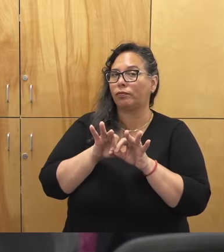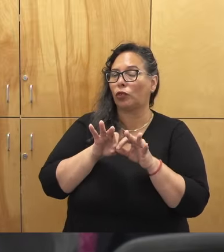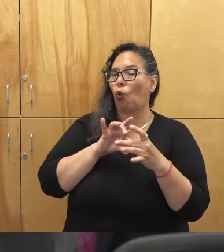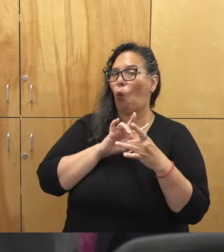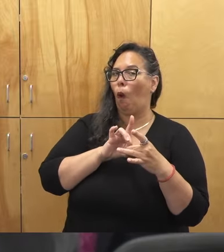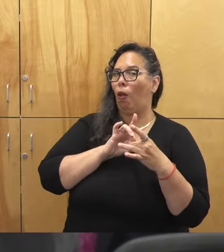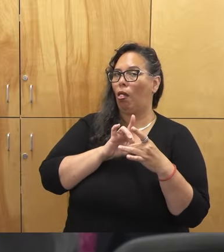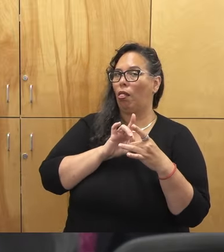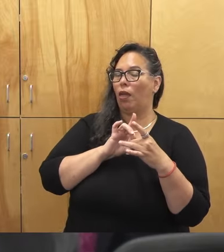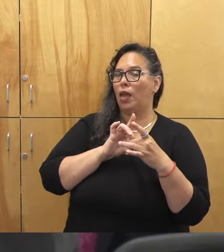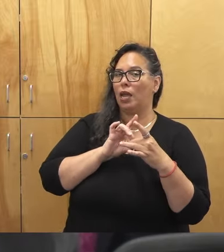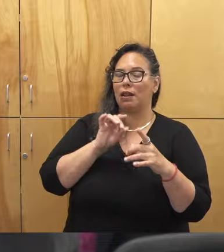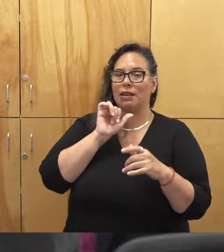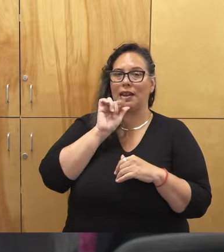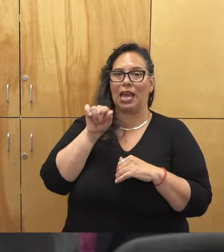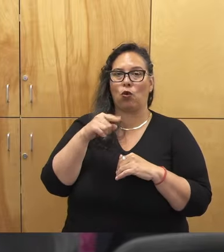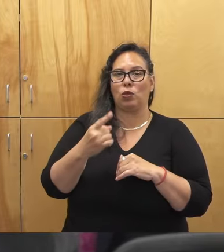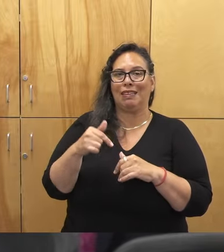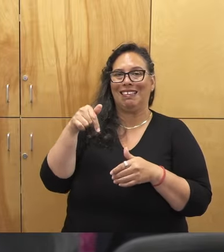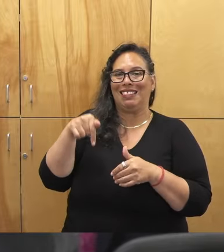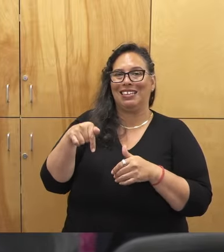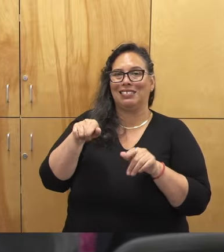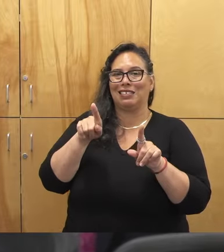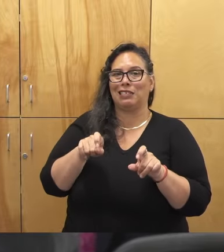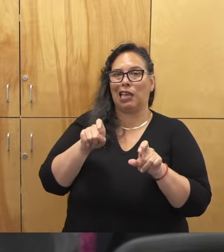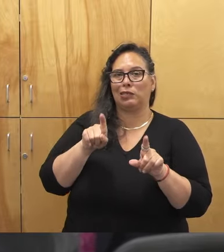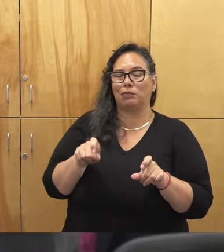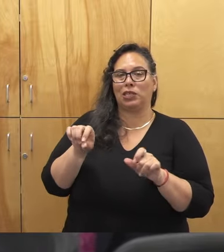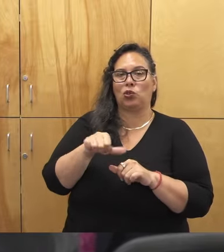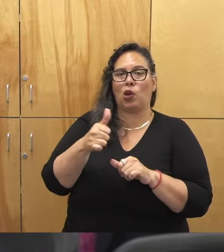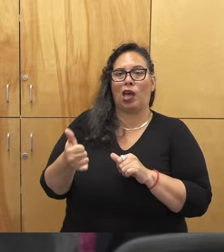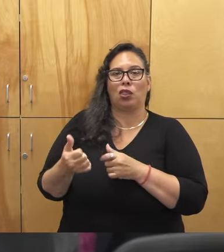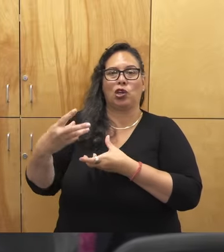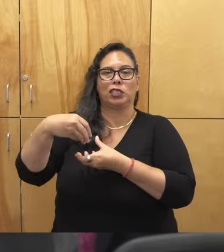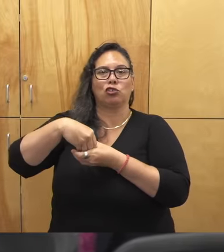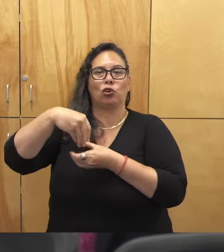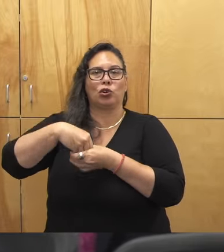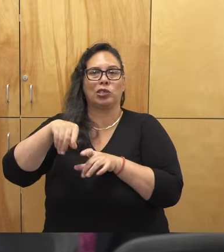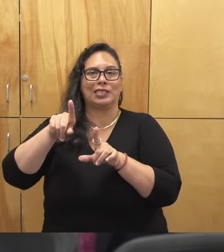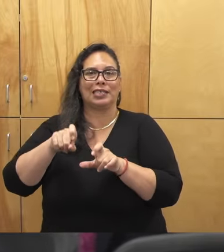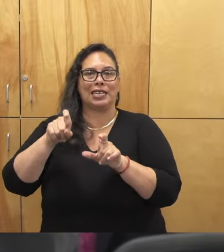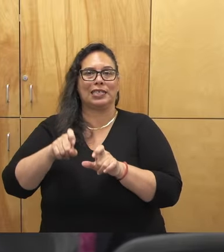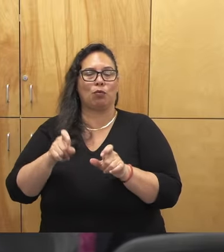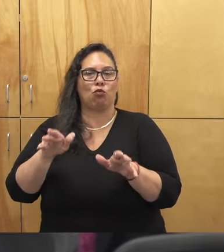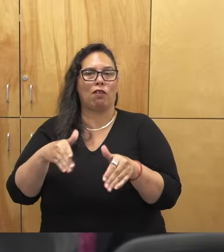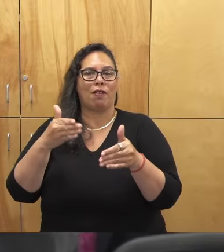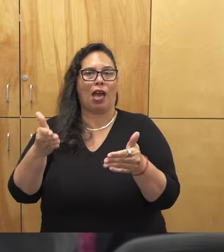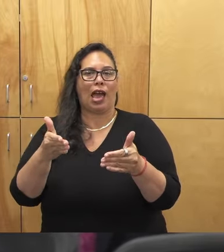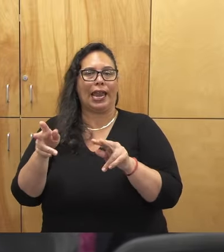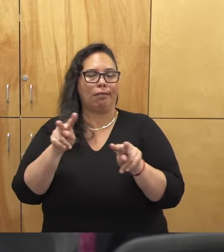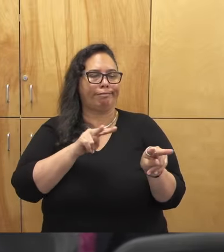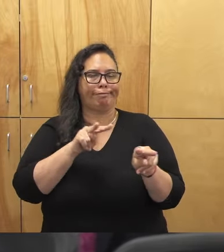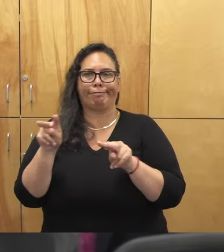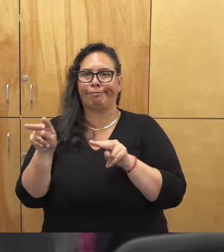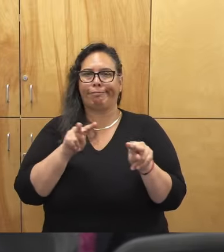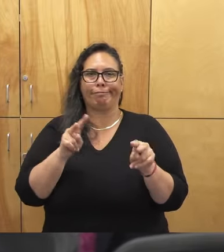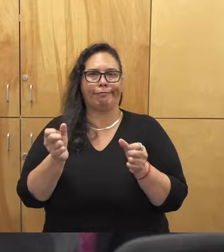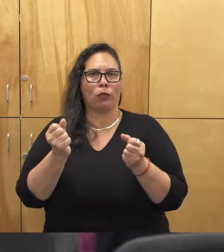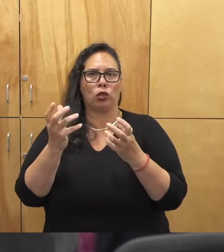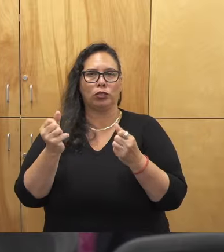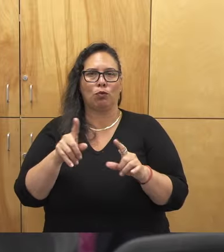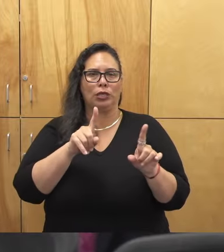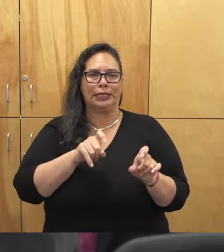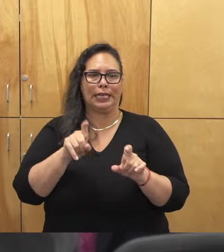correlate not only this assessment to other internal assessments that we provide and look across multiple assessments.